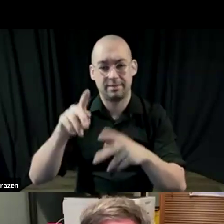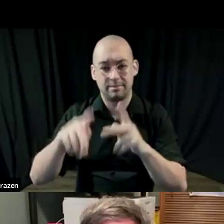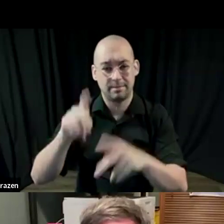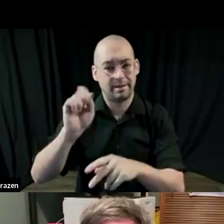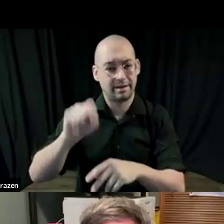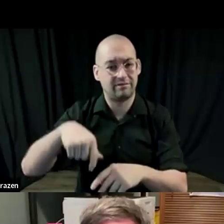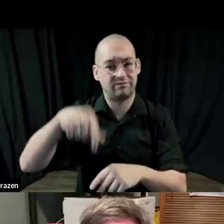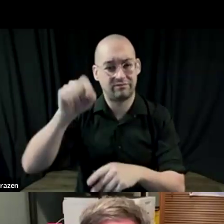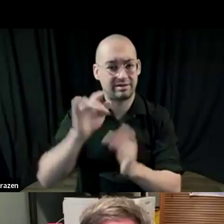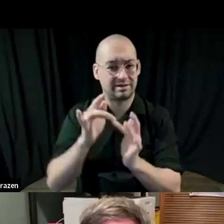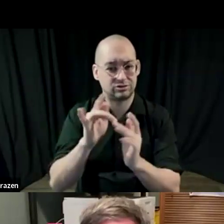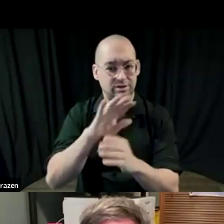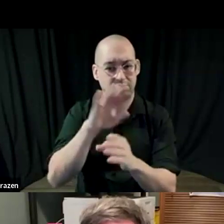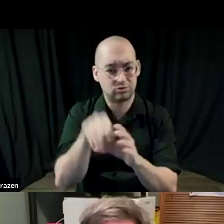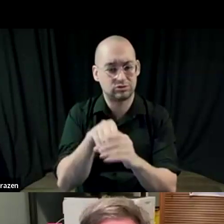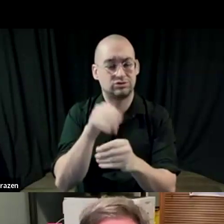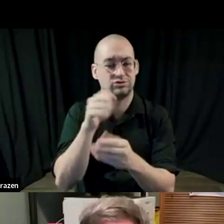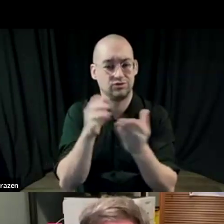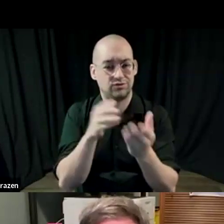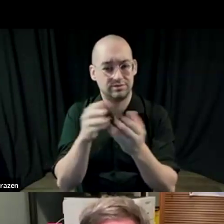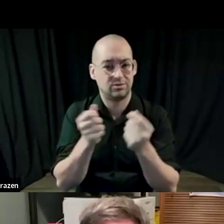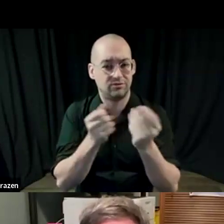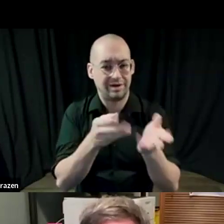digital inclusion service providers,